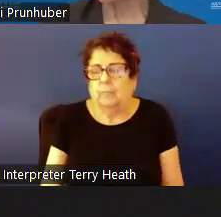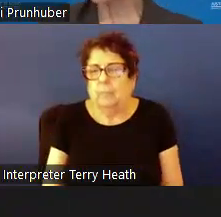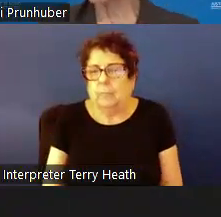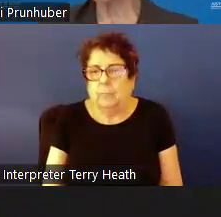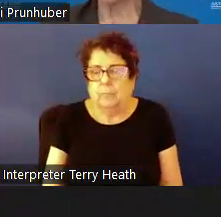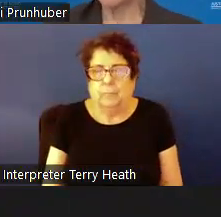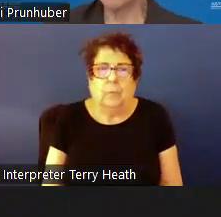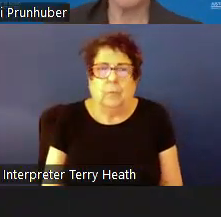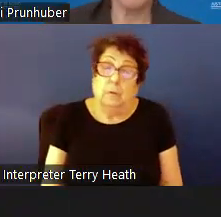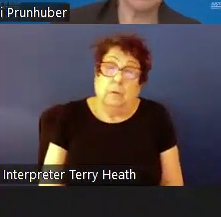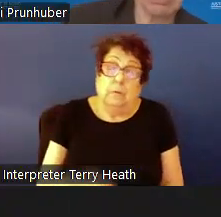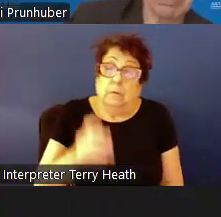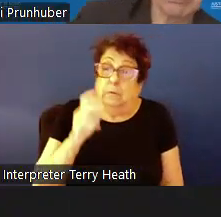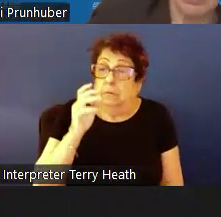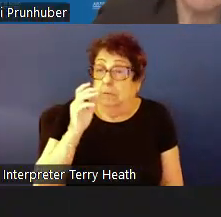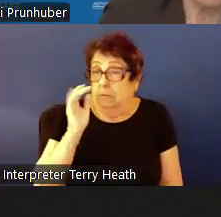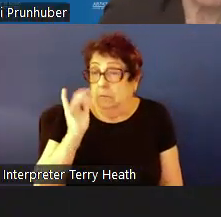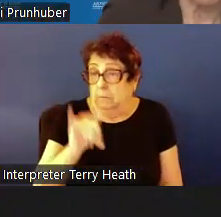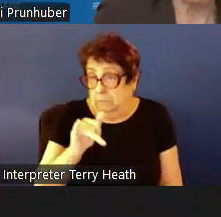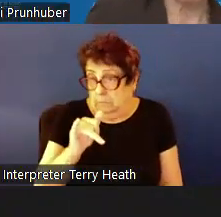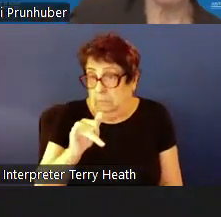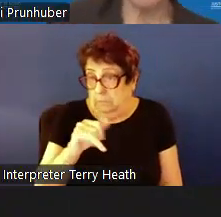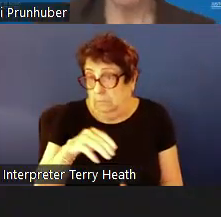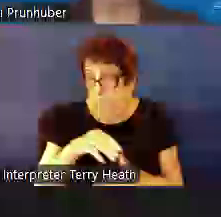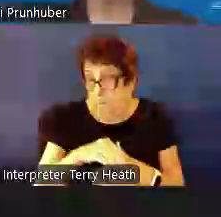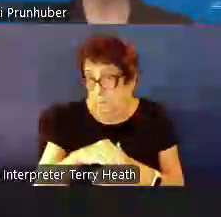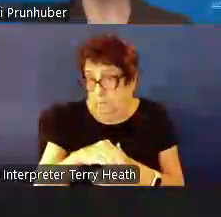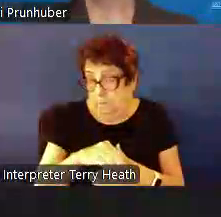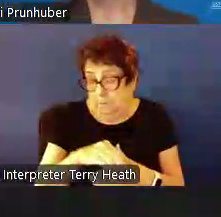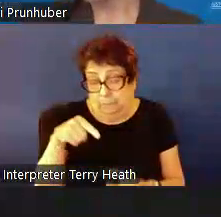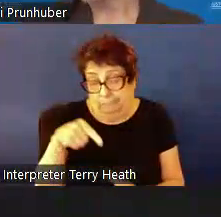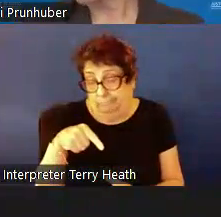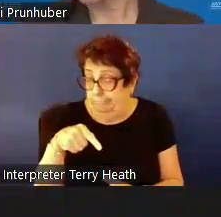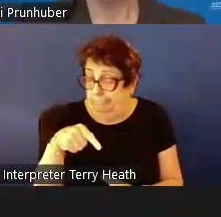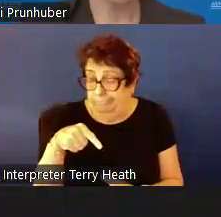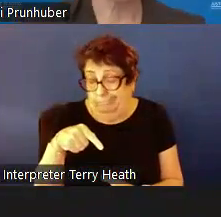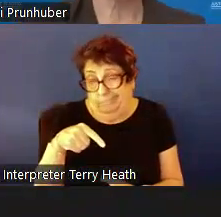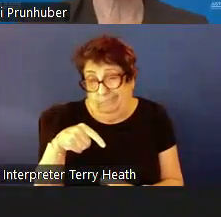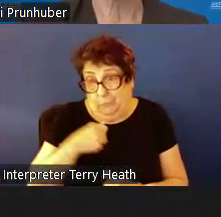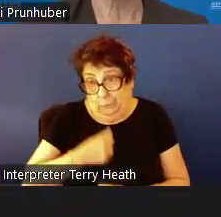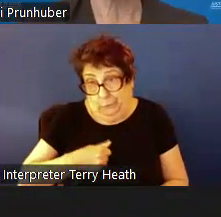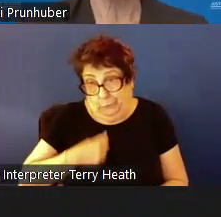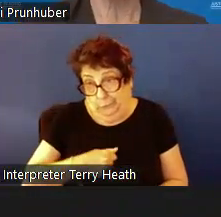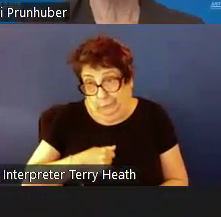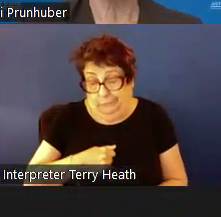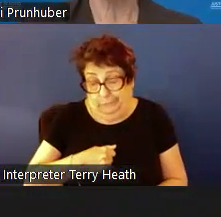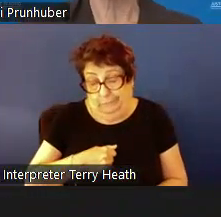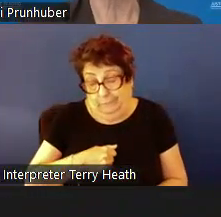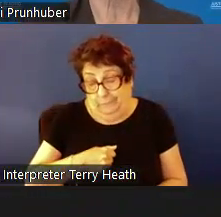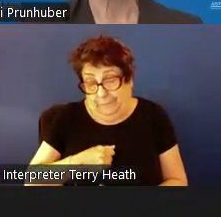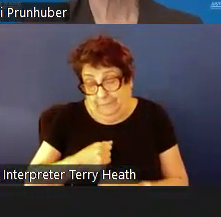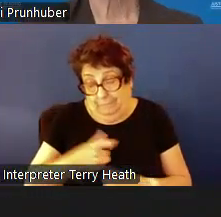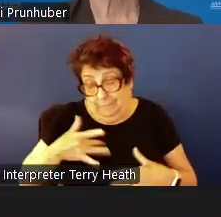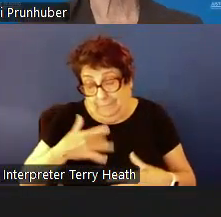So that's the context, sorry to be such a downer, but those are